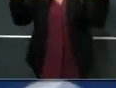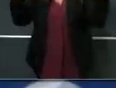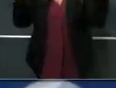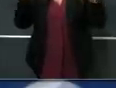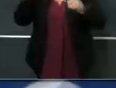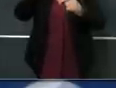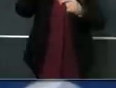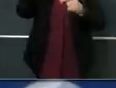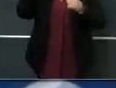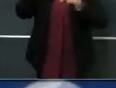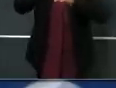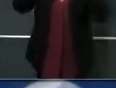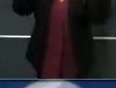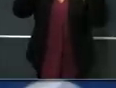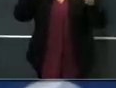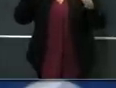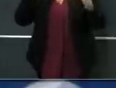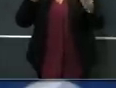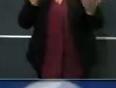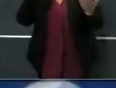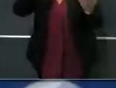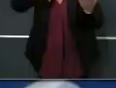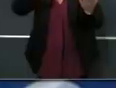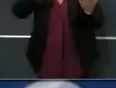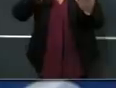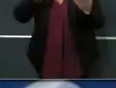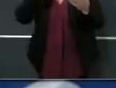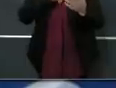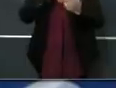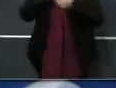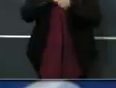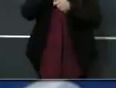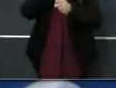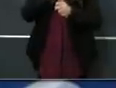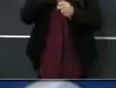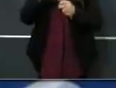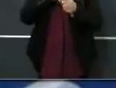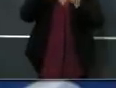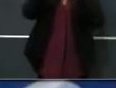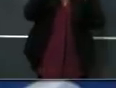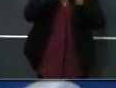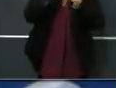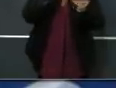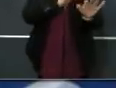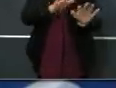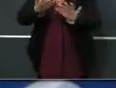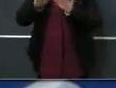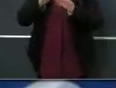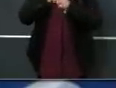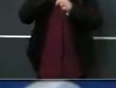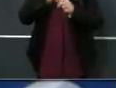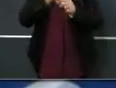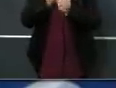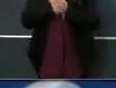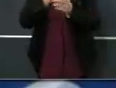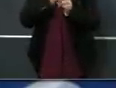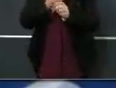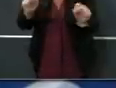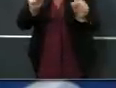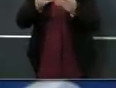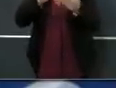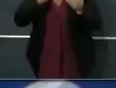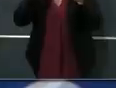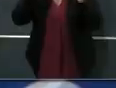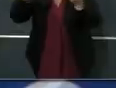that reopening looks like. We just want to do it in a very deliberative and thoughtful way to keep those protesters safe and to keep their